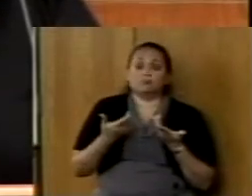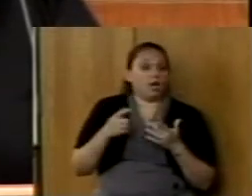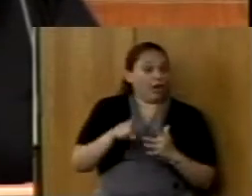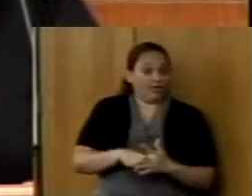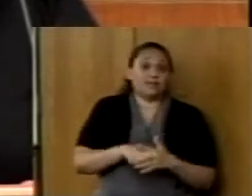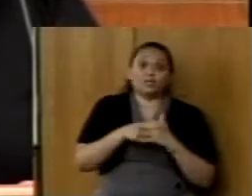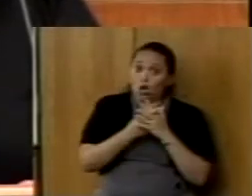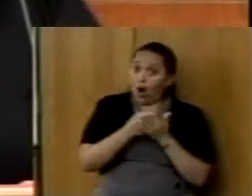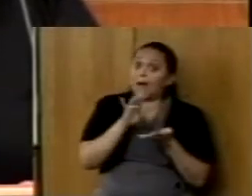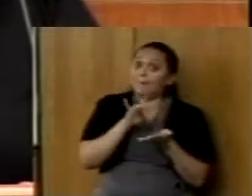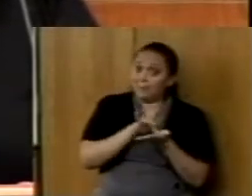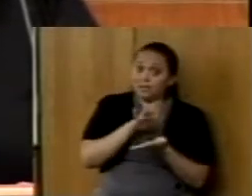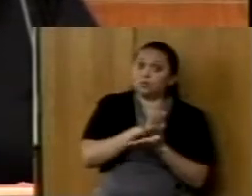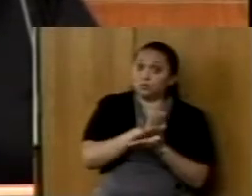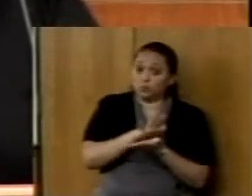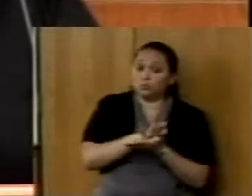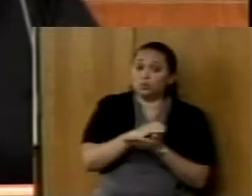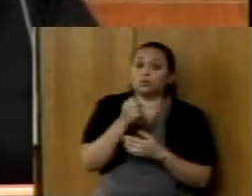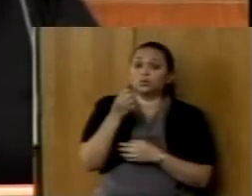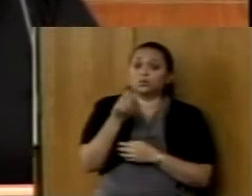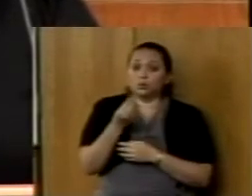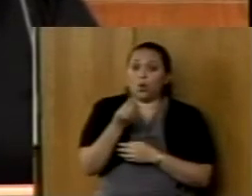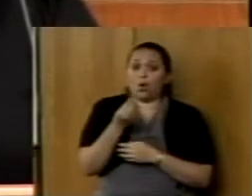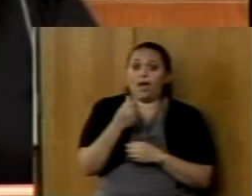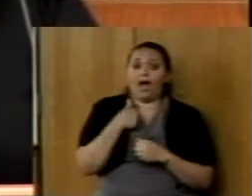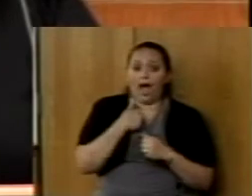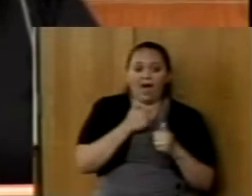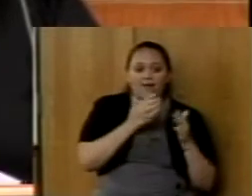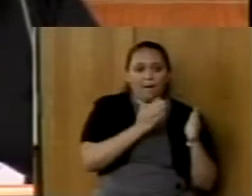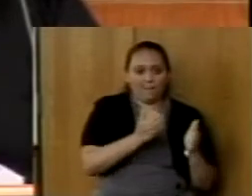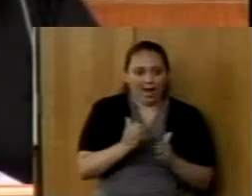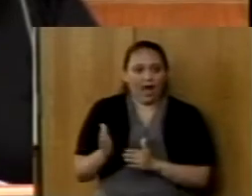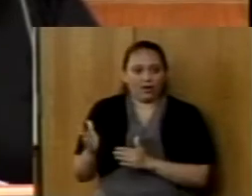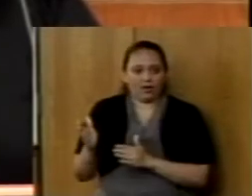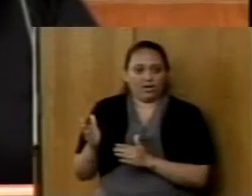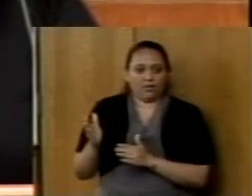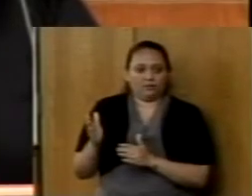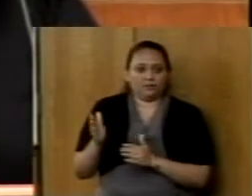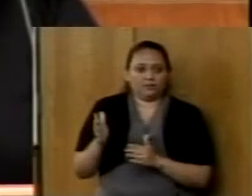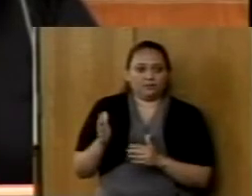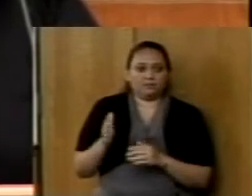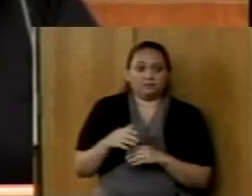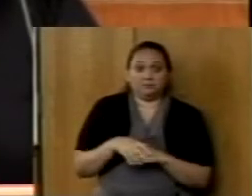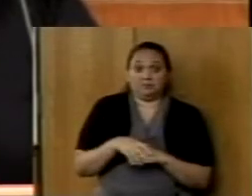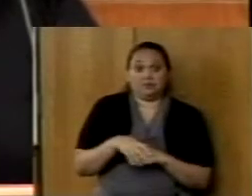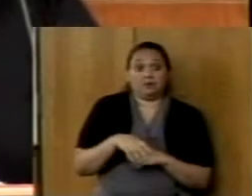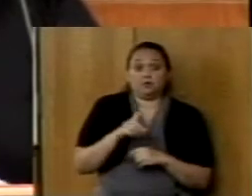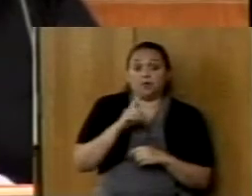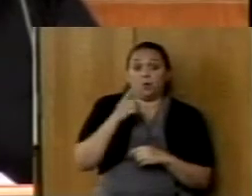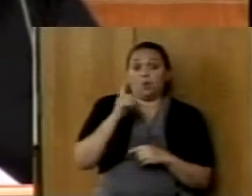they start in middle school. So there's a pattern here. Now, while they have a caseload,